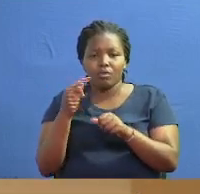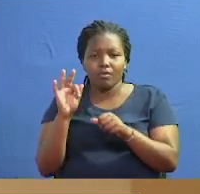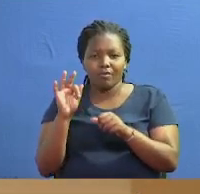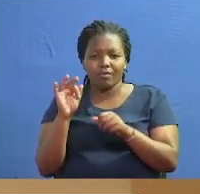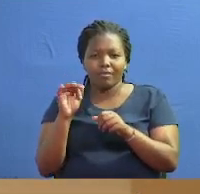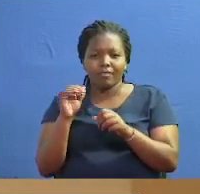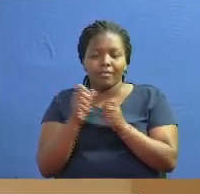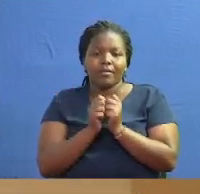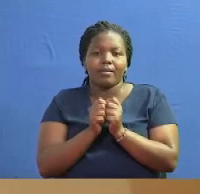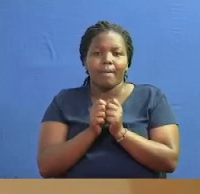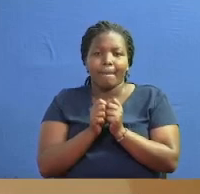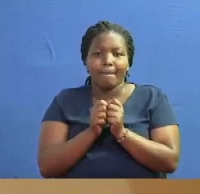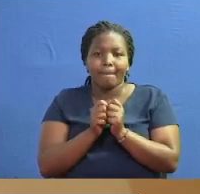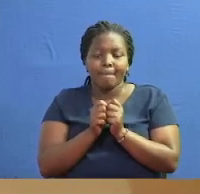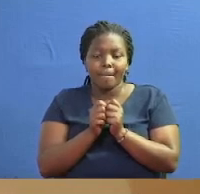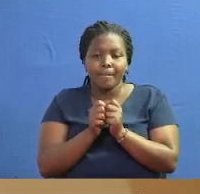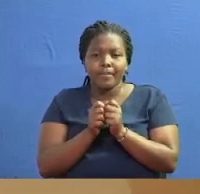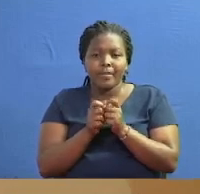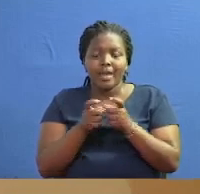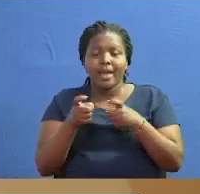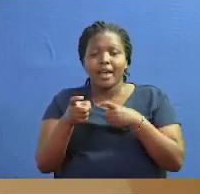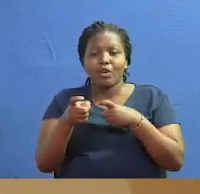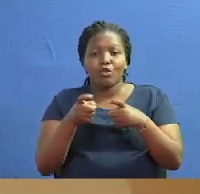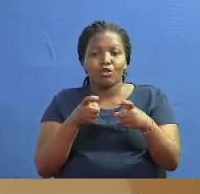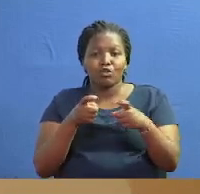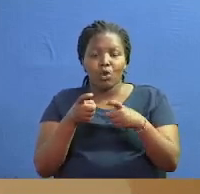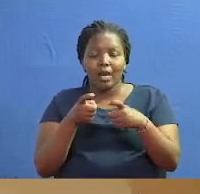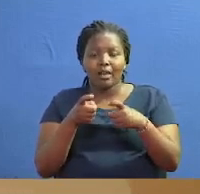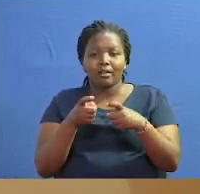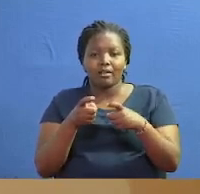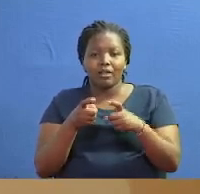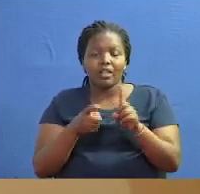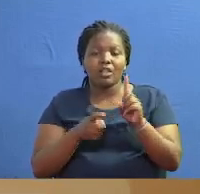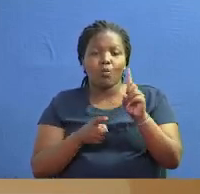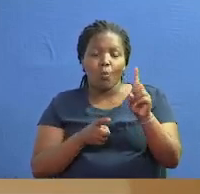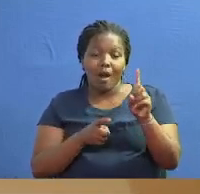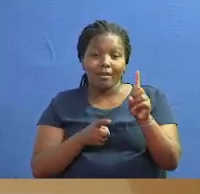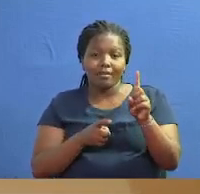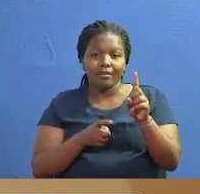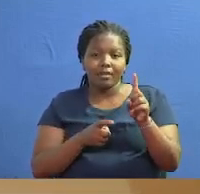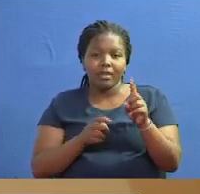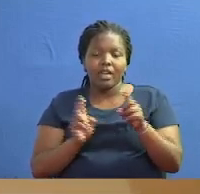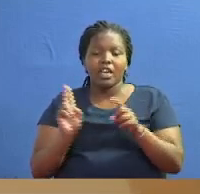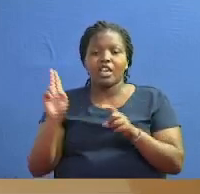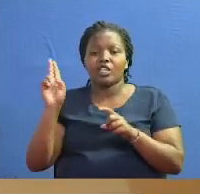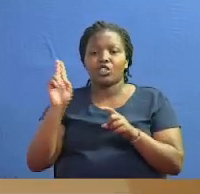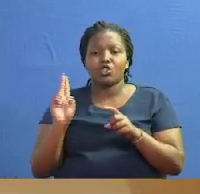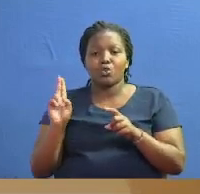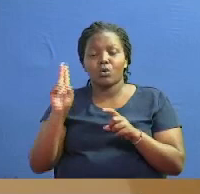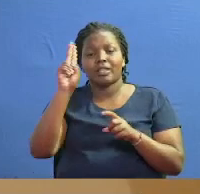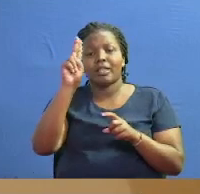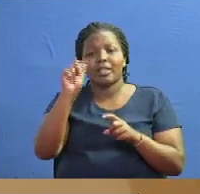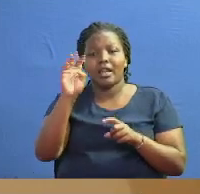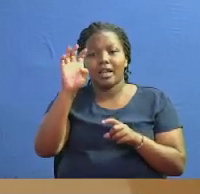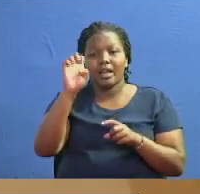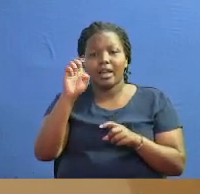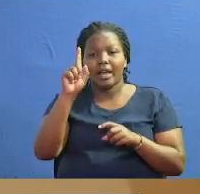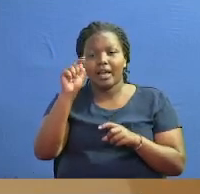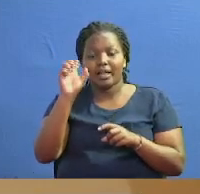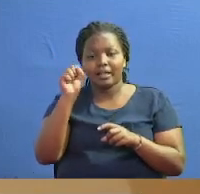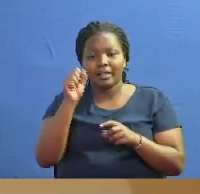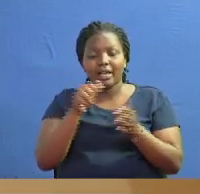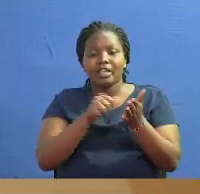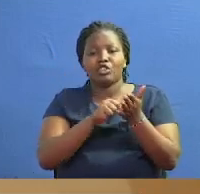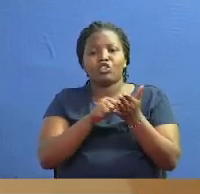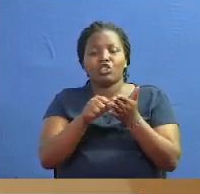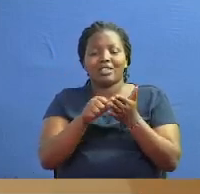to use, the first thing that we are doing is using the mosquito nets which are treated. And these